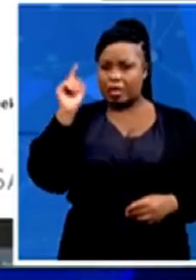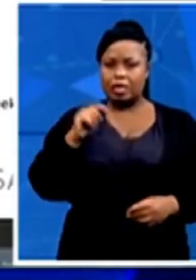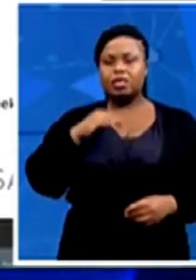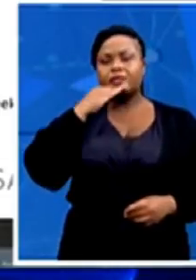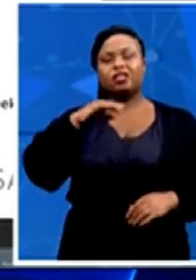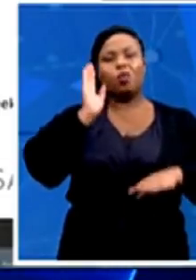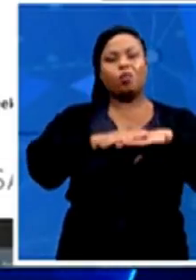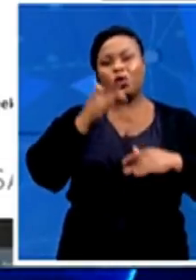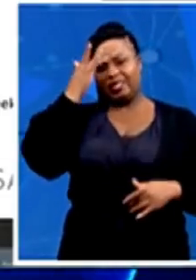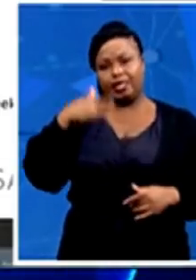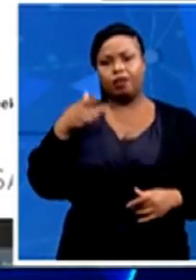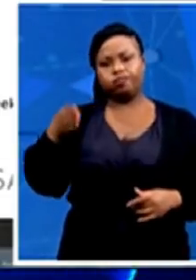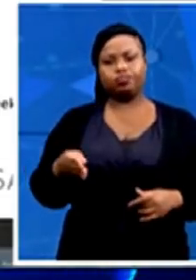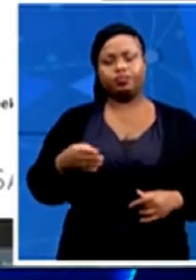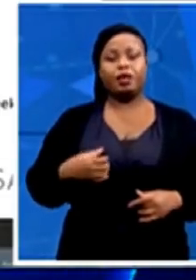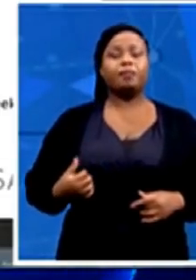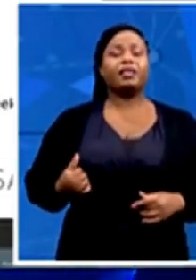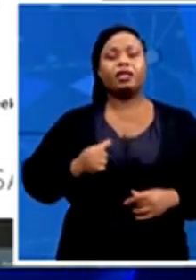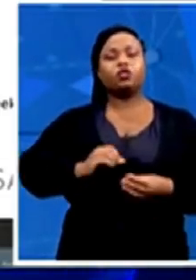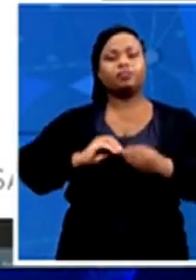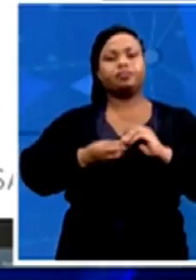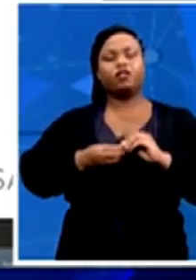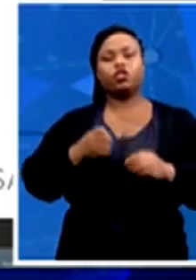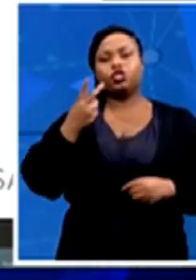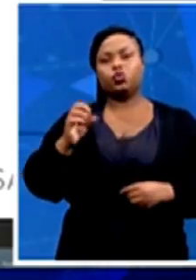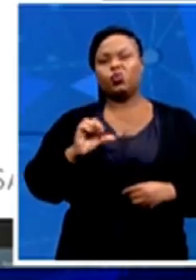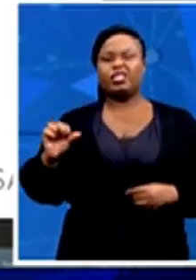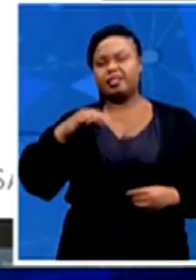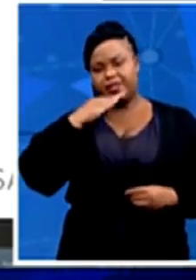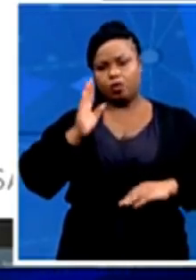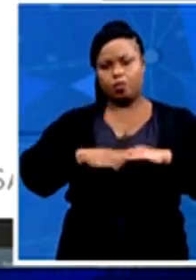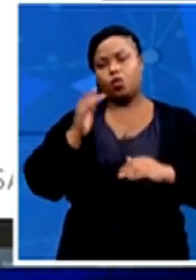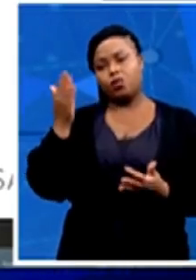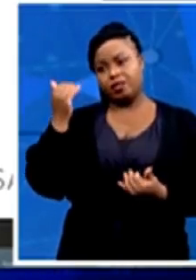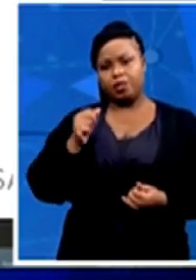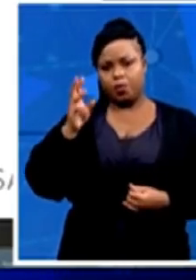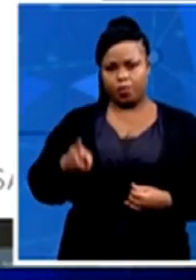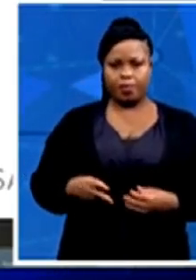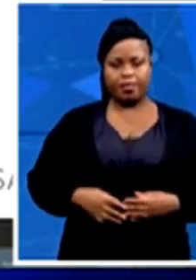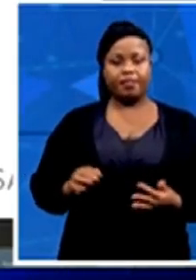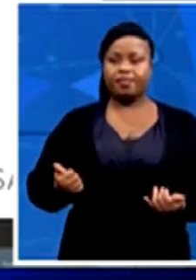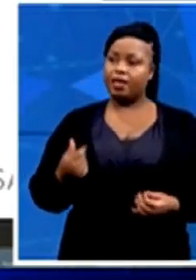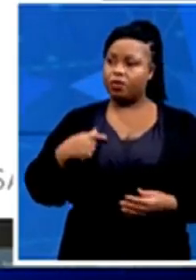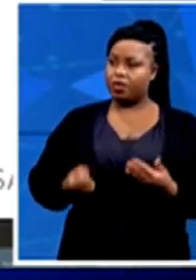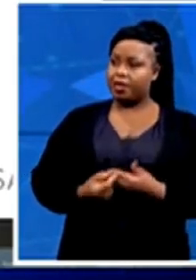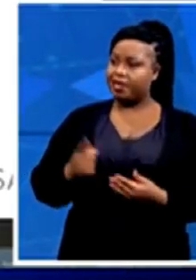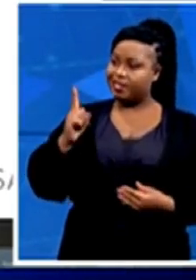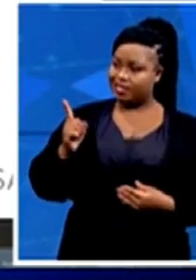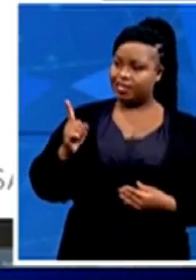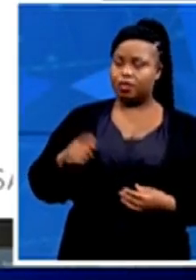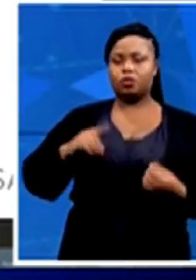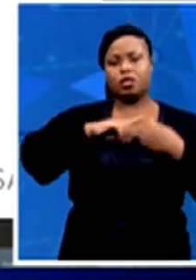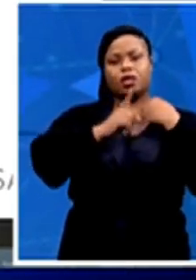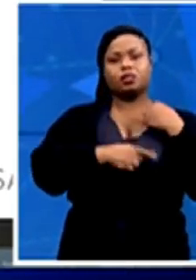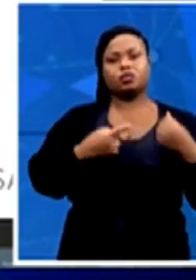adjustment for the next 2 weeks is slightly more cases. And therefore, it resulted in this picture. Last week, we reported that the consortium said, based